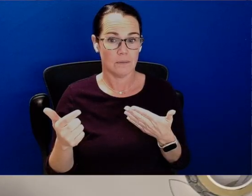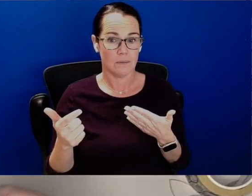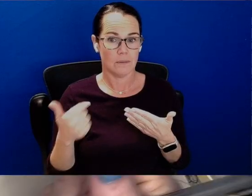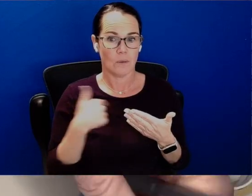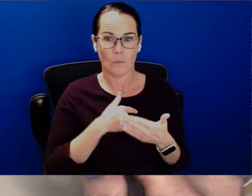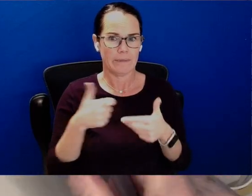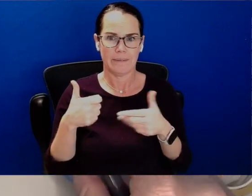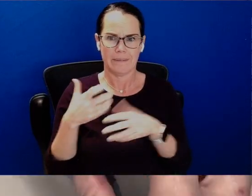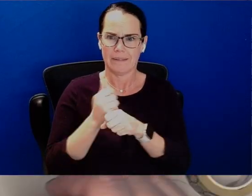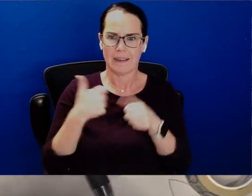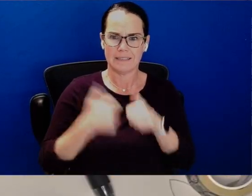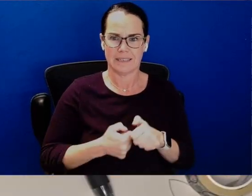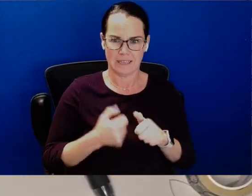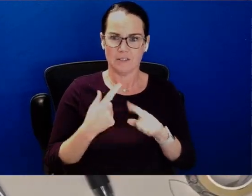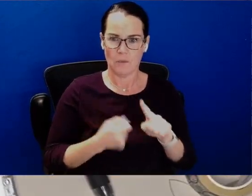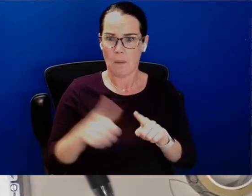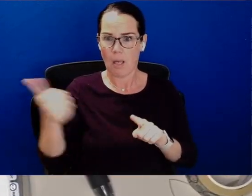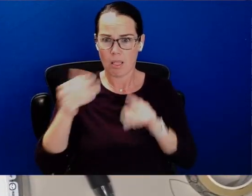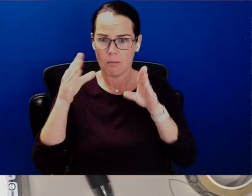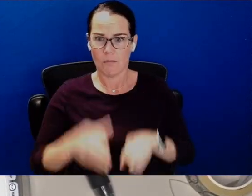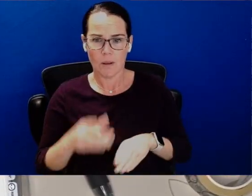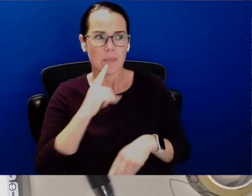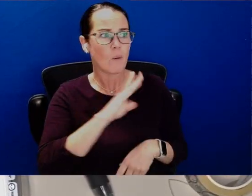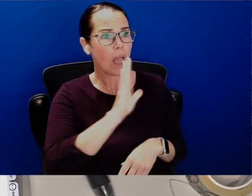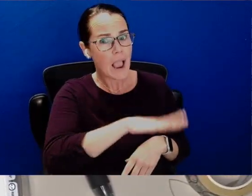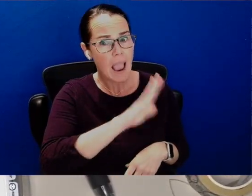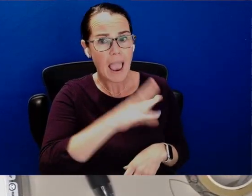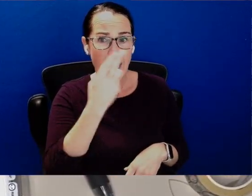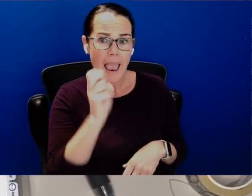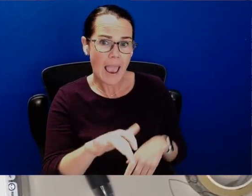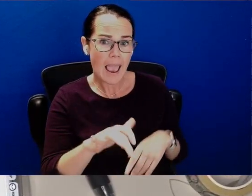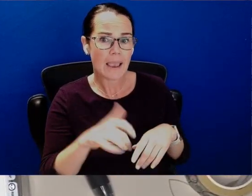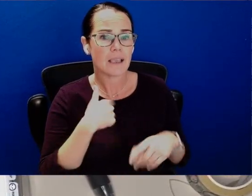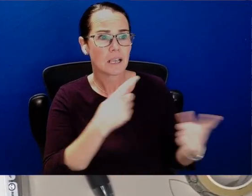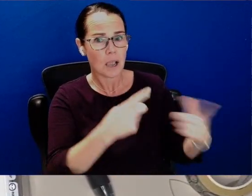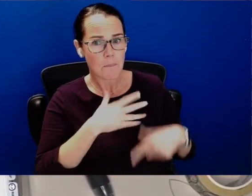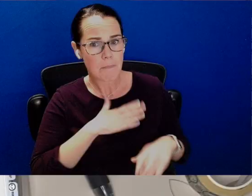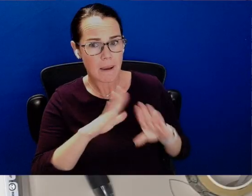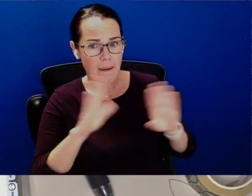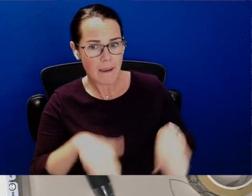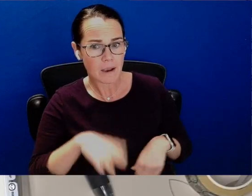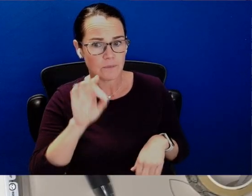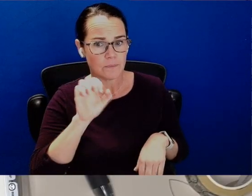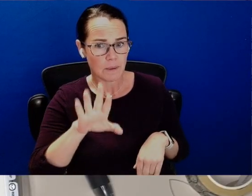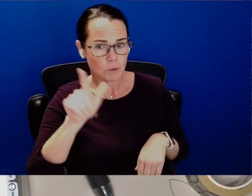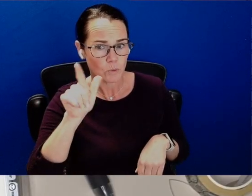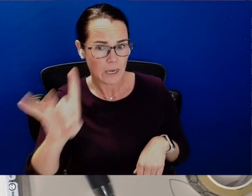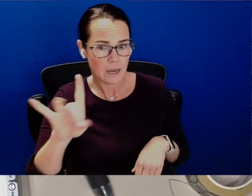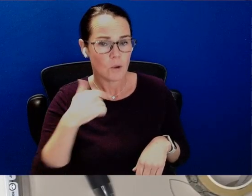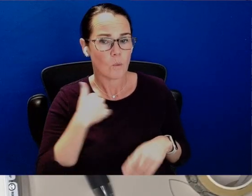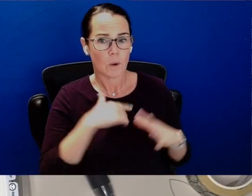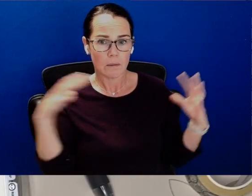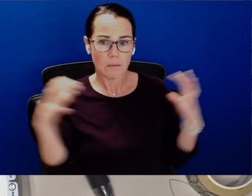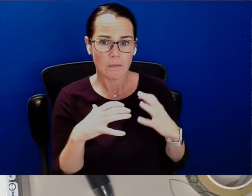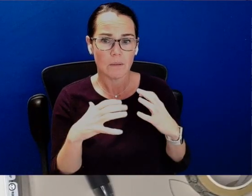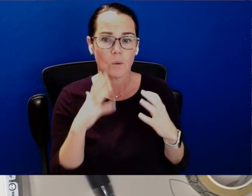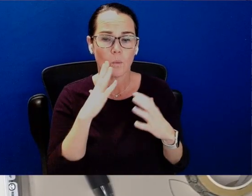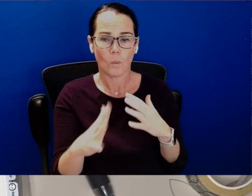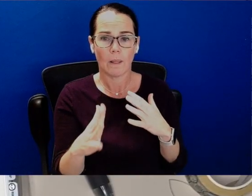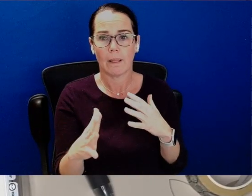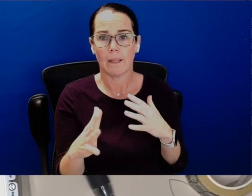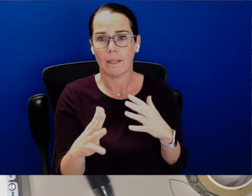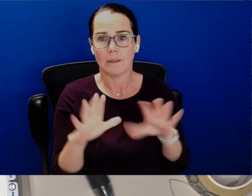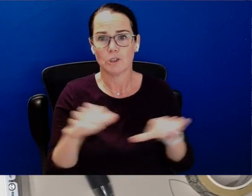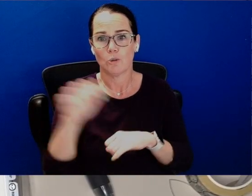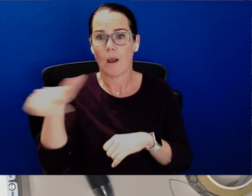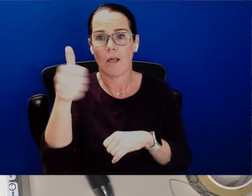we got a text message from somebody else, and they're like, hey, come to my house on the 28th and we're going to